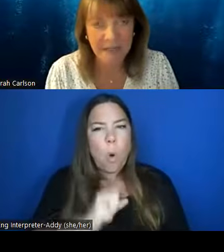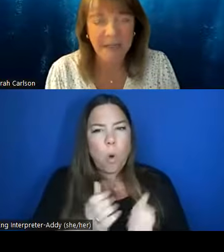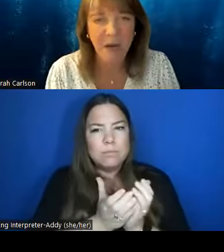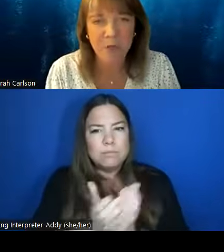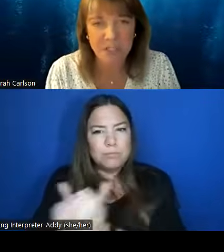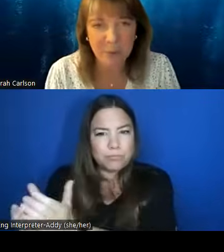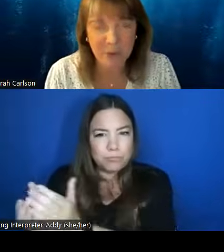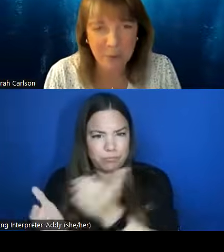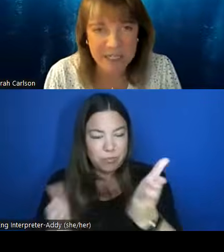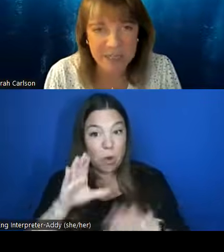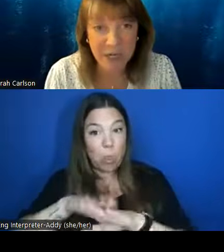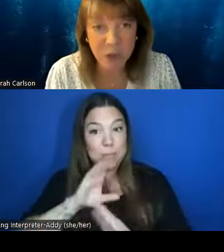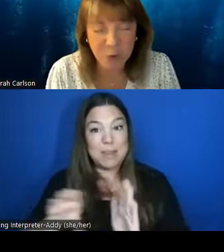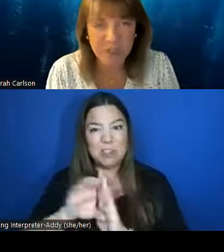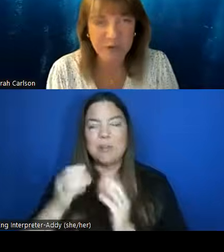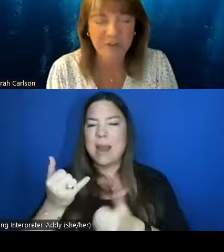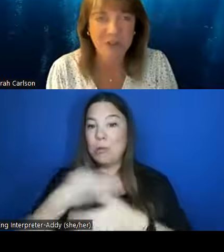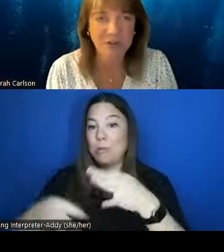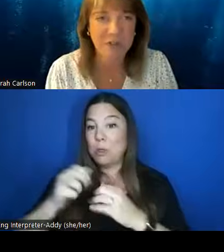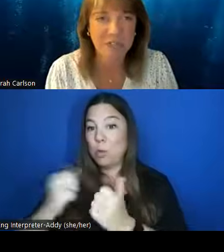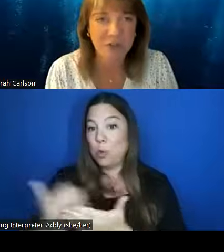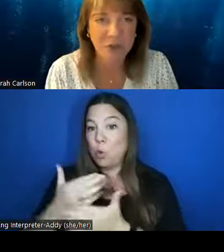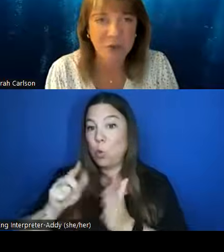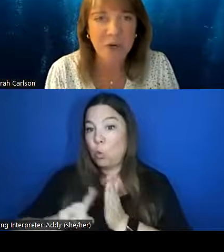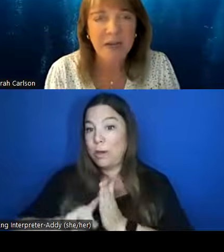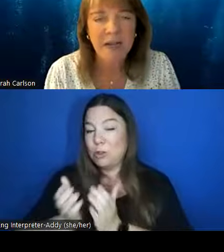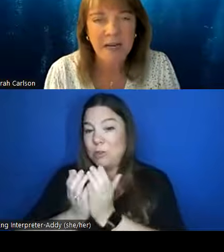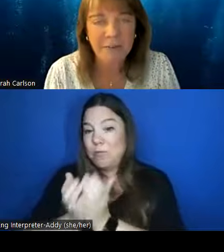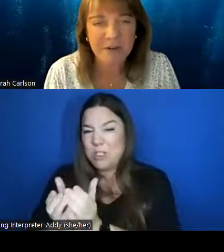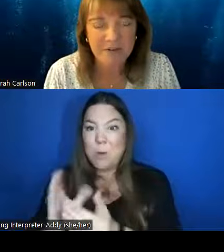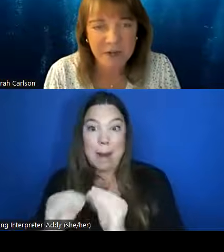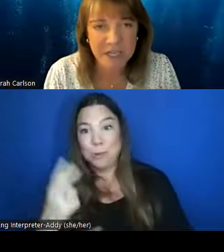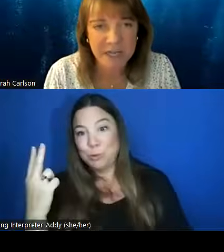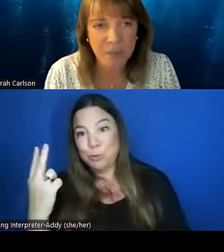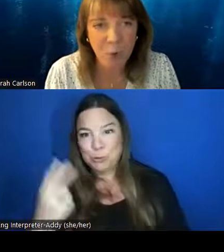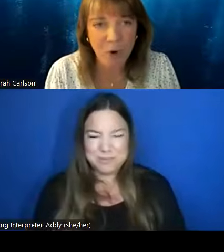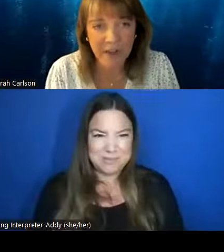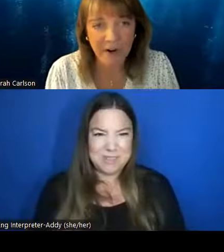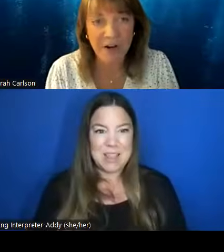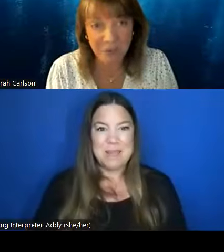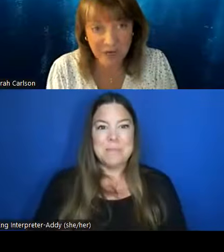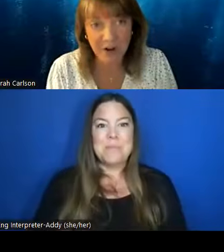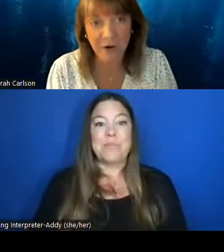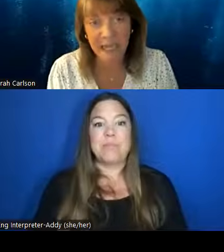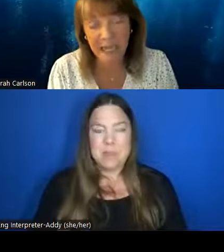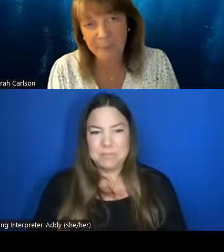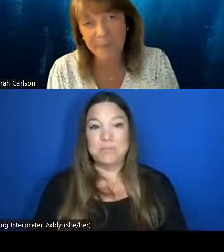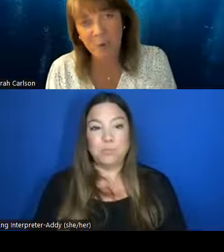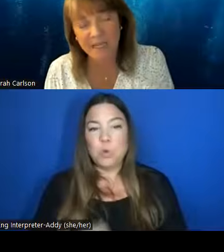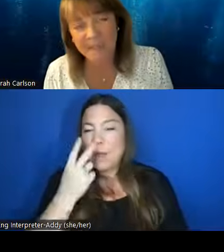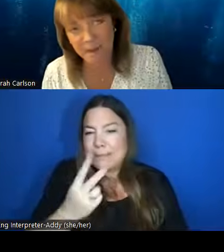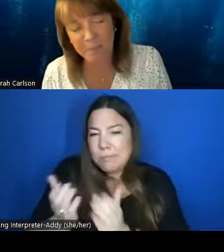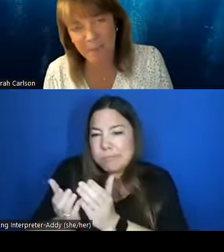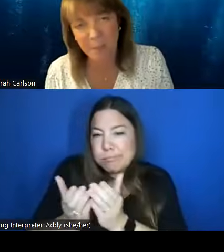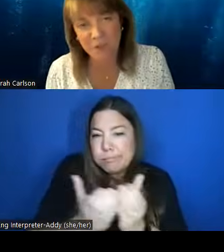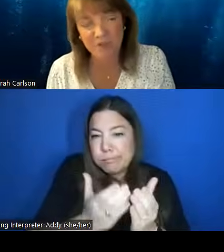Virazan, which has now been replaced by a new research vessel, Virazan 2. But Virazan is moored there in front of our camp, and we